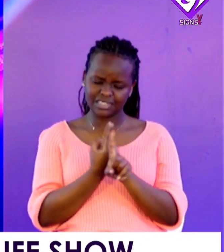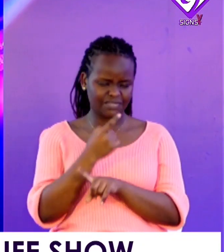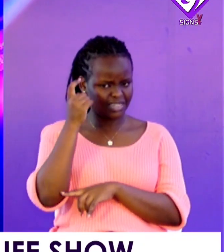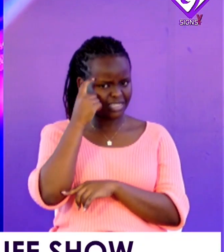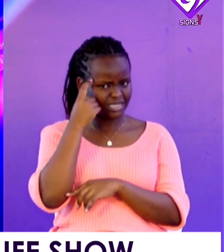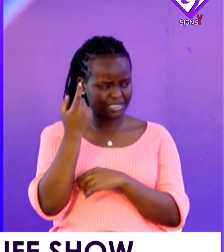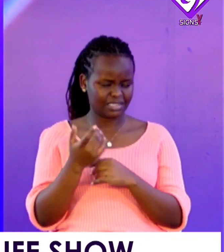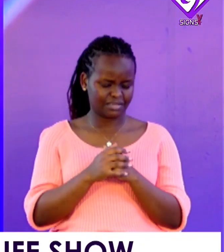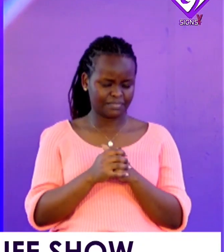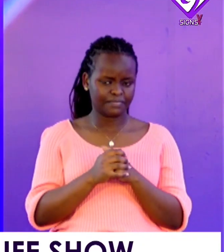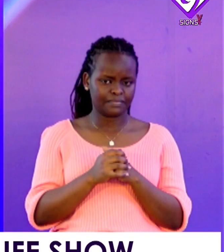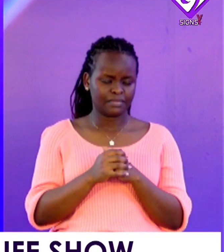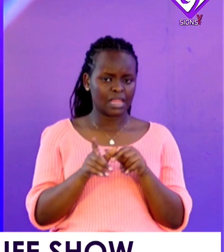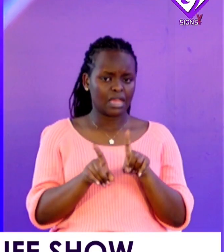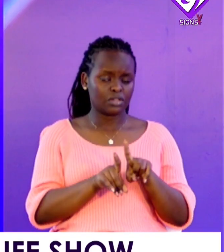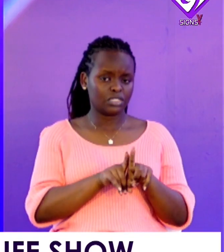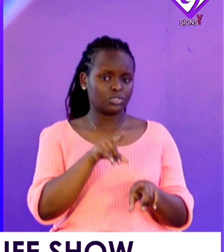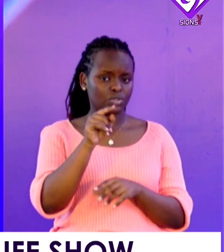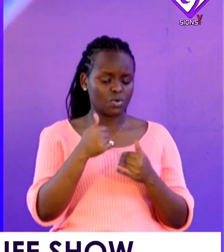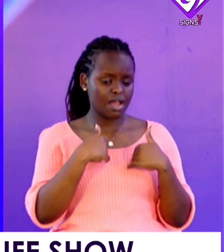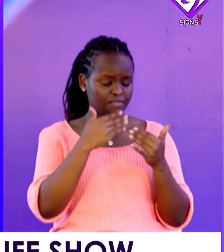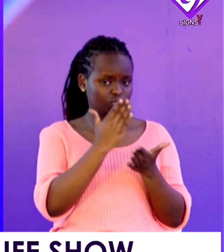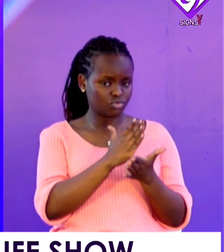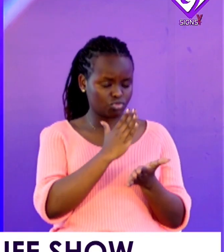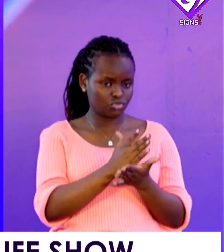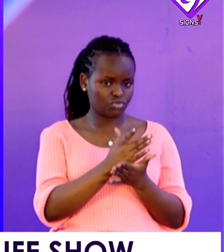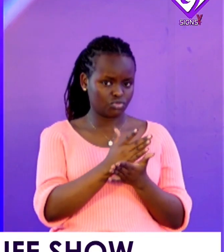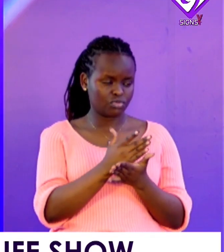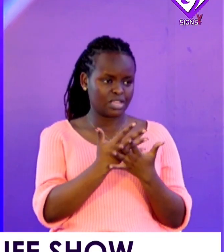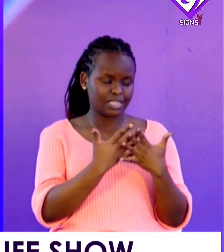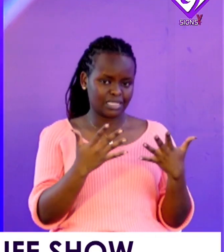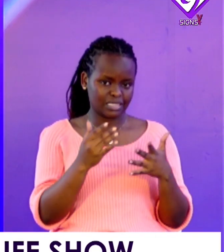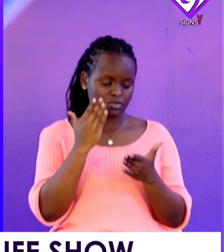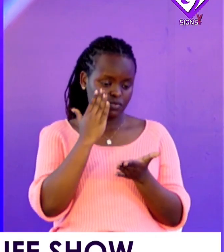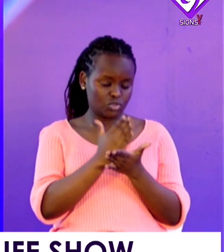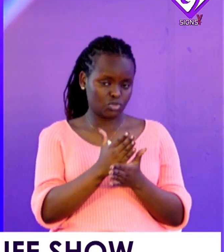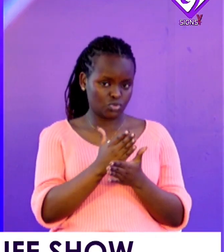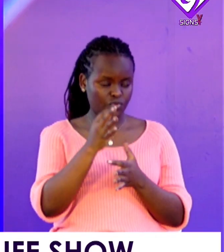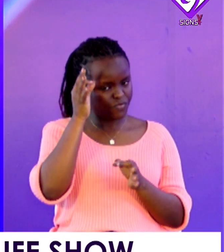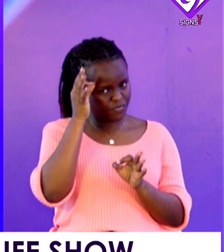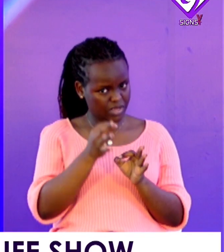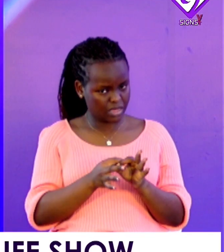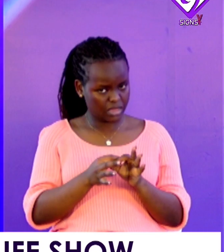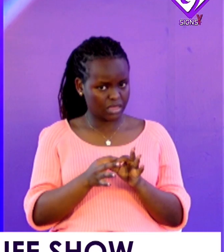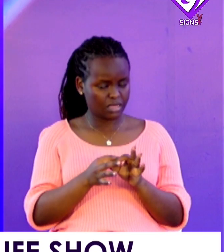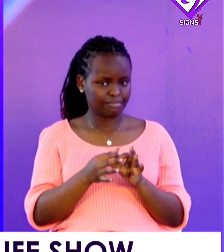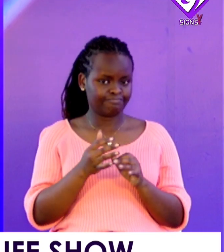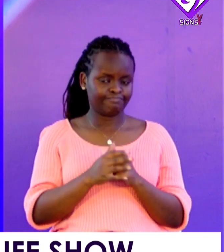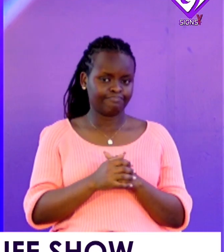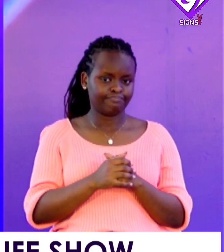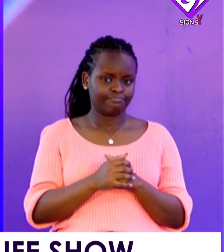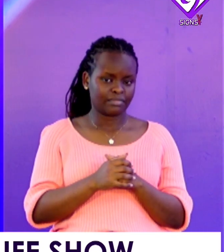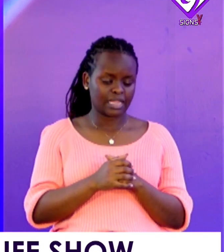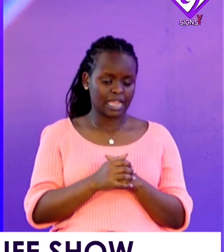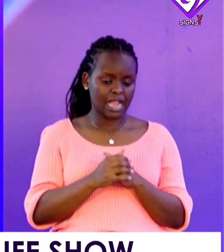According to you, are there genuine marks of a genuine faith, like the carrying of a genuine